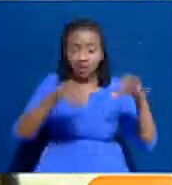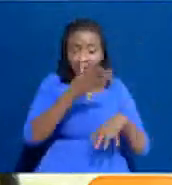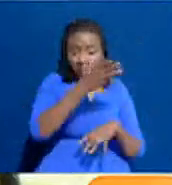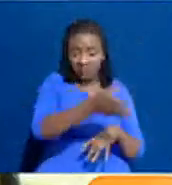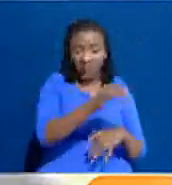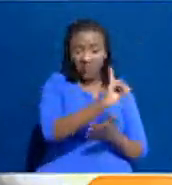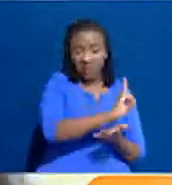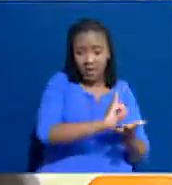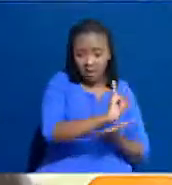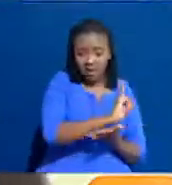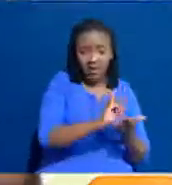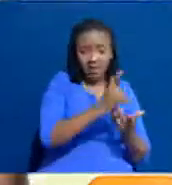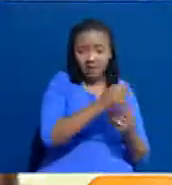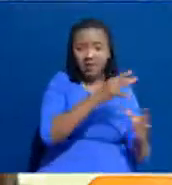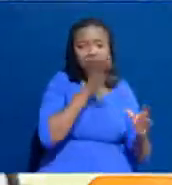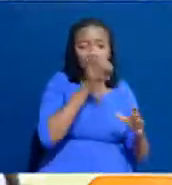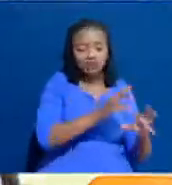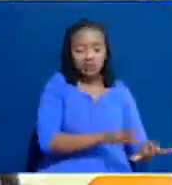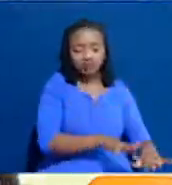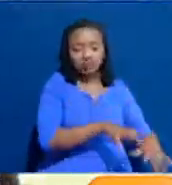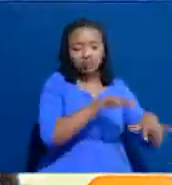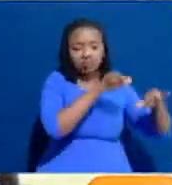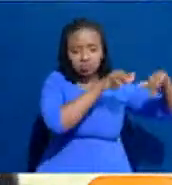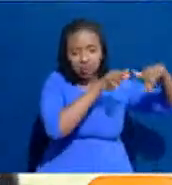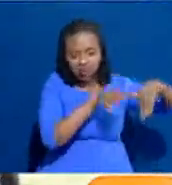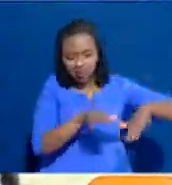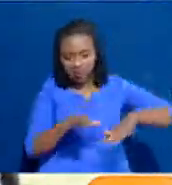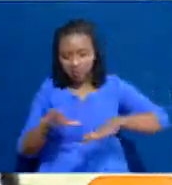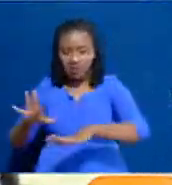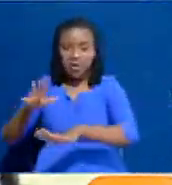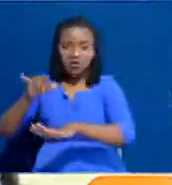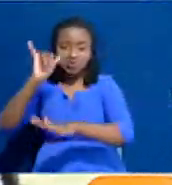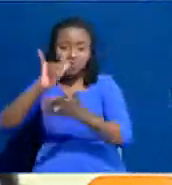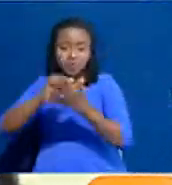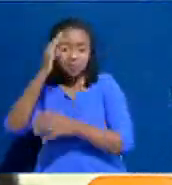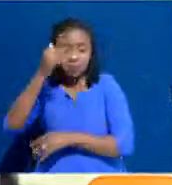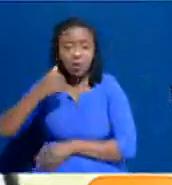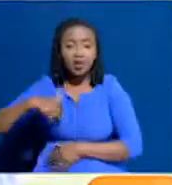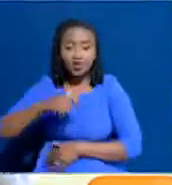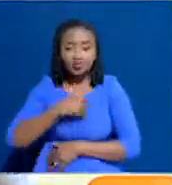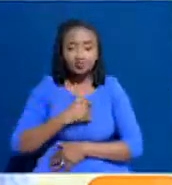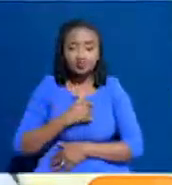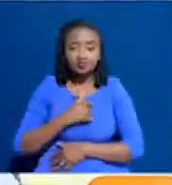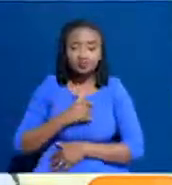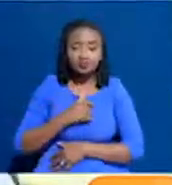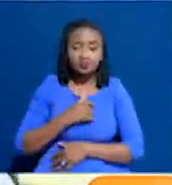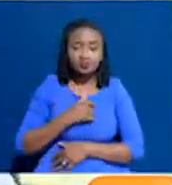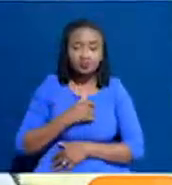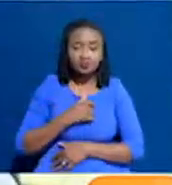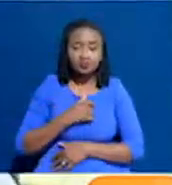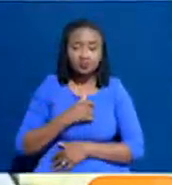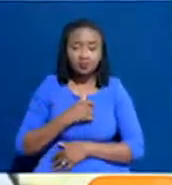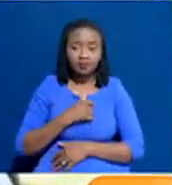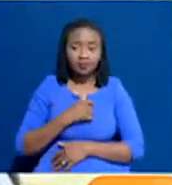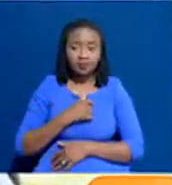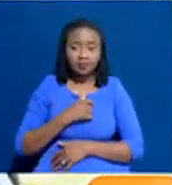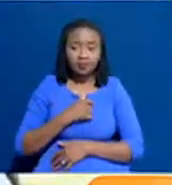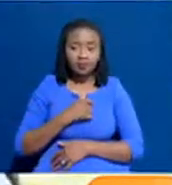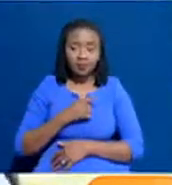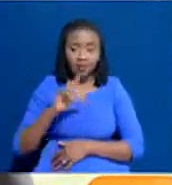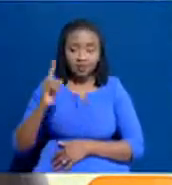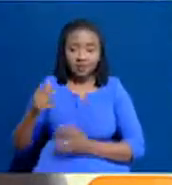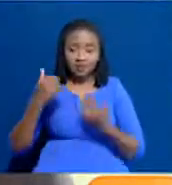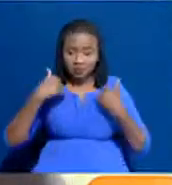that. So we know it is there. That's why I was saying the first one, we have sensitized the community